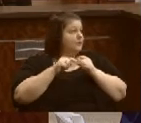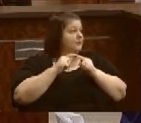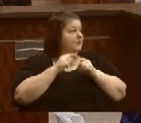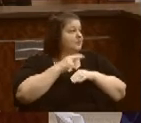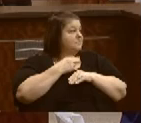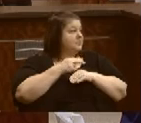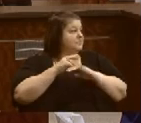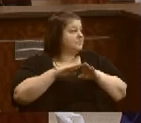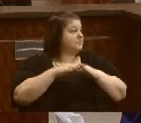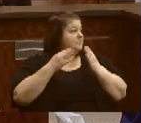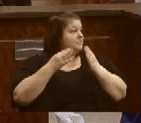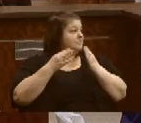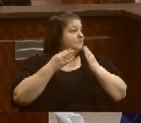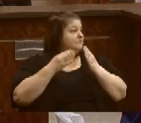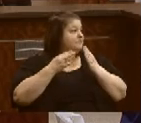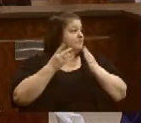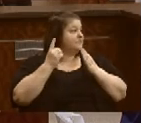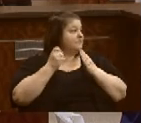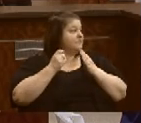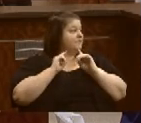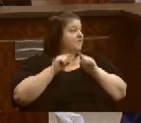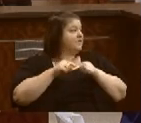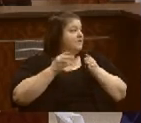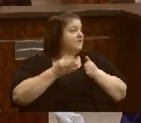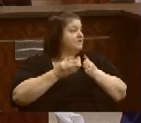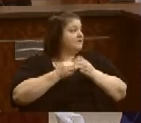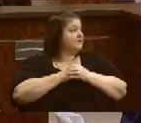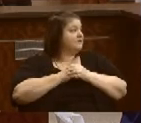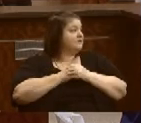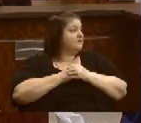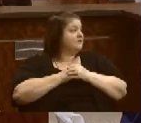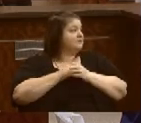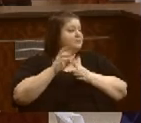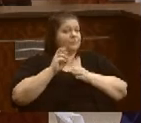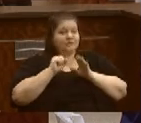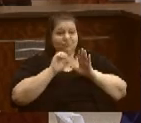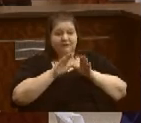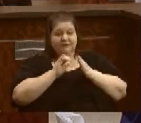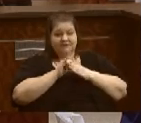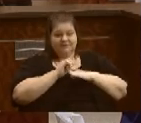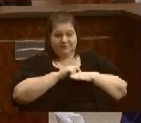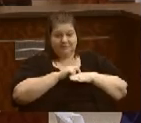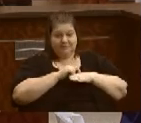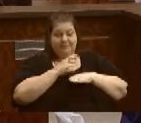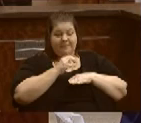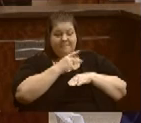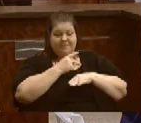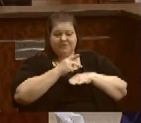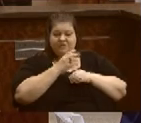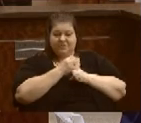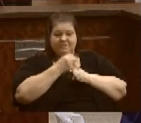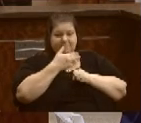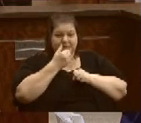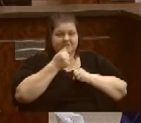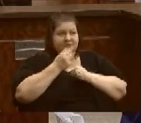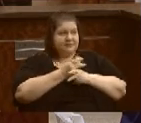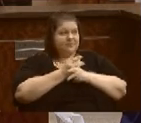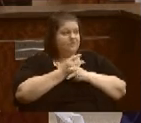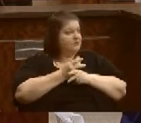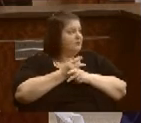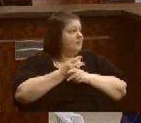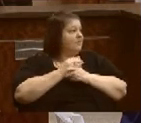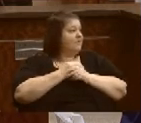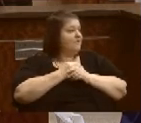stopped going to the other hospital because this hospital was great. And the patients had the best care. It was just